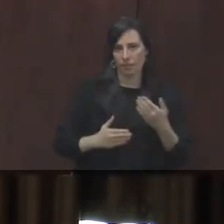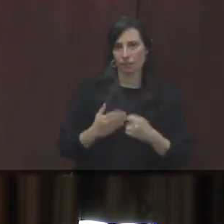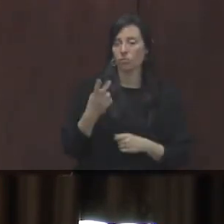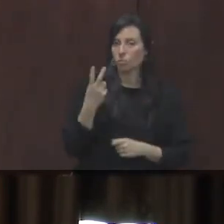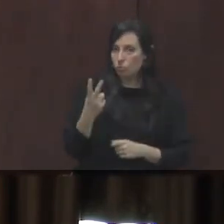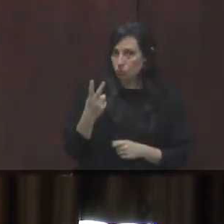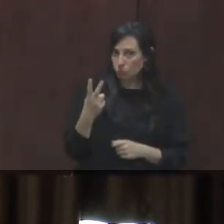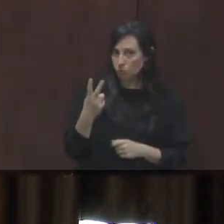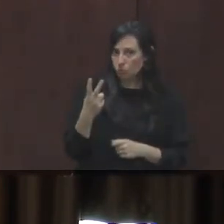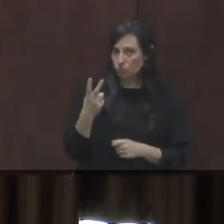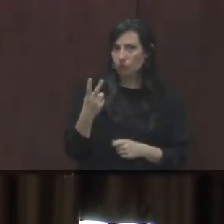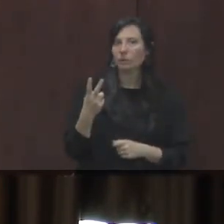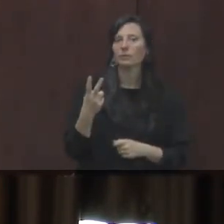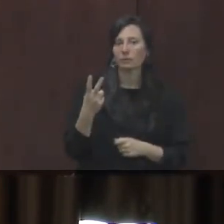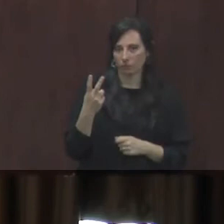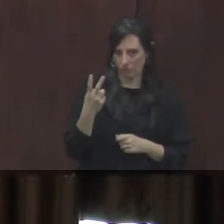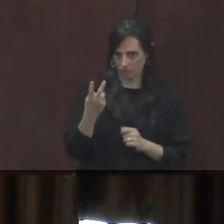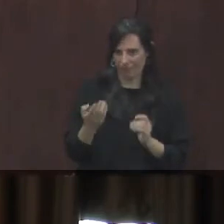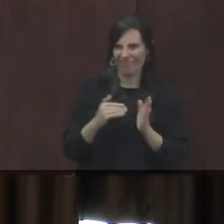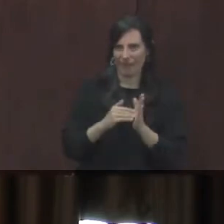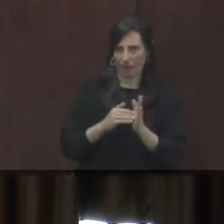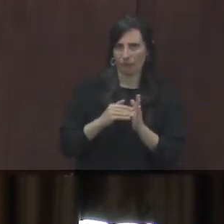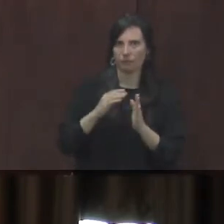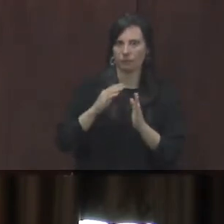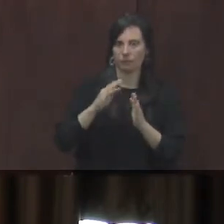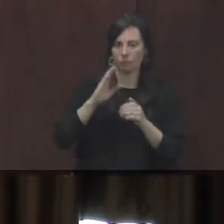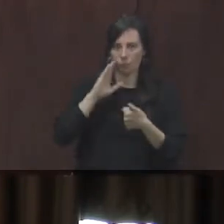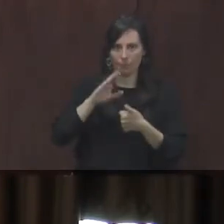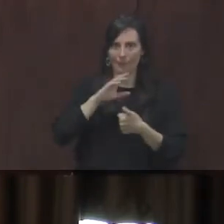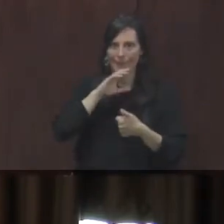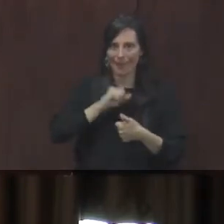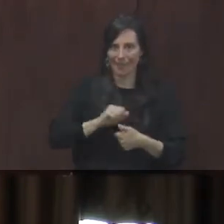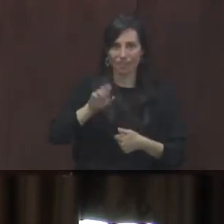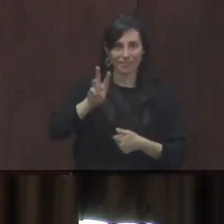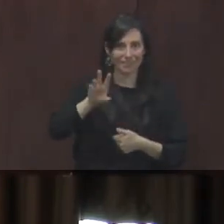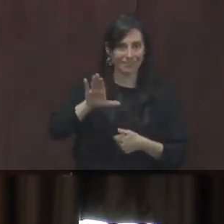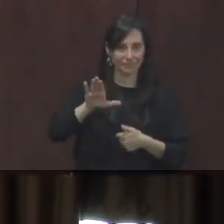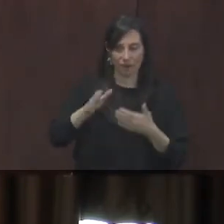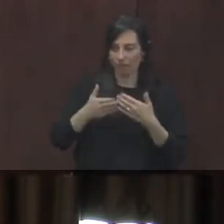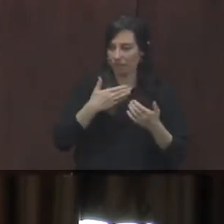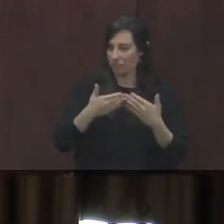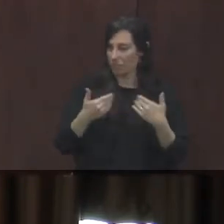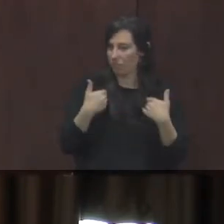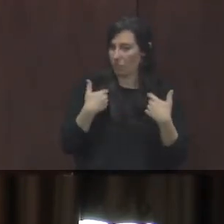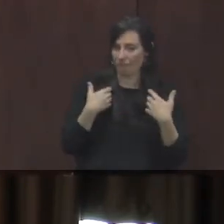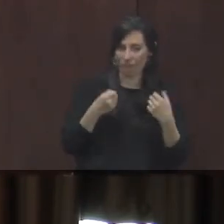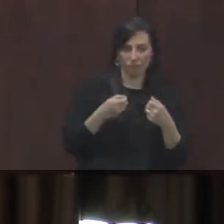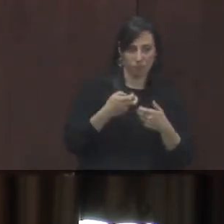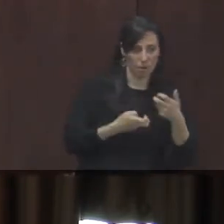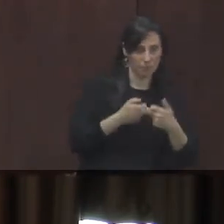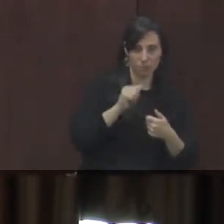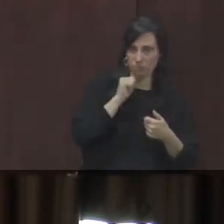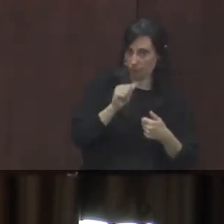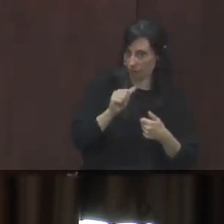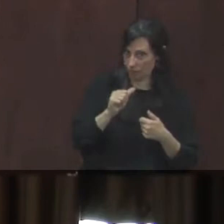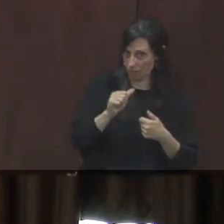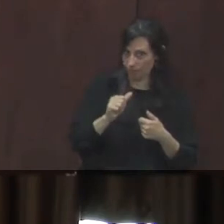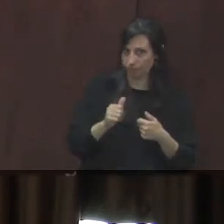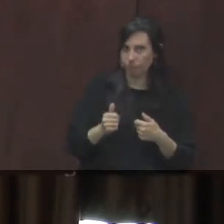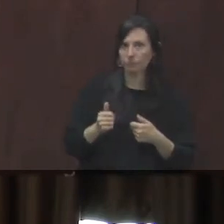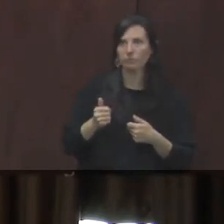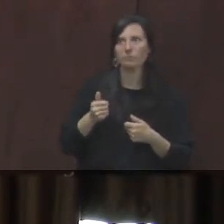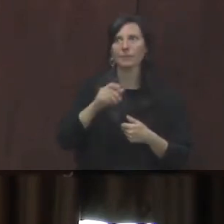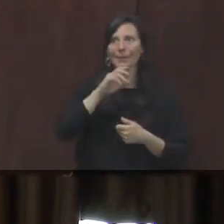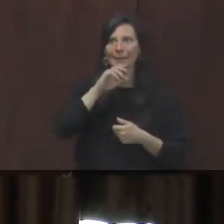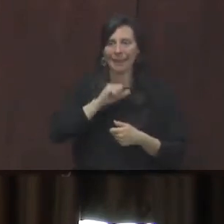see that start to stratify again, with the over 65, regardless of health condition, being prioritized. And then 16